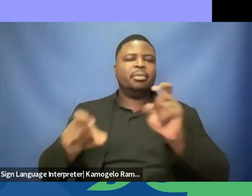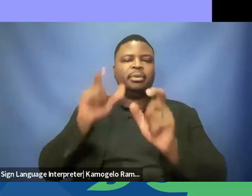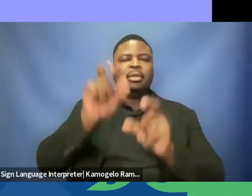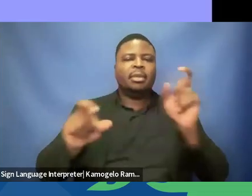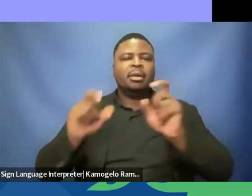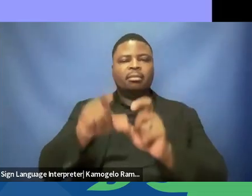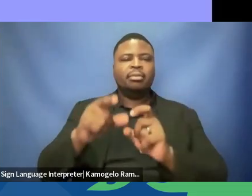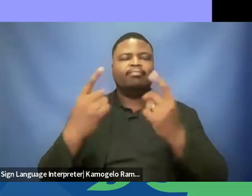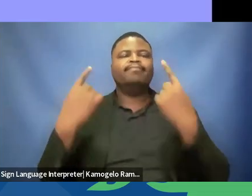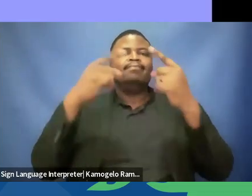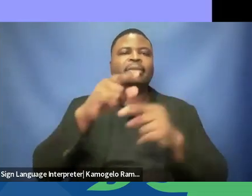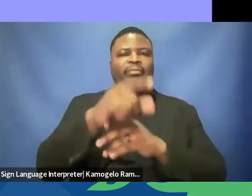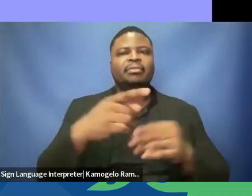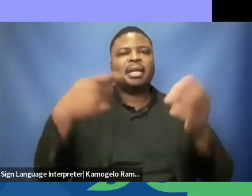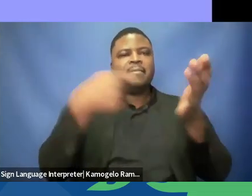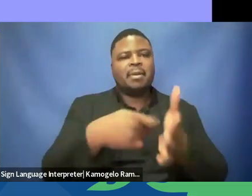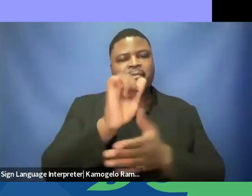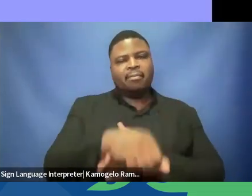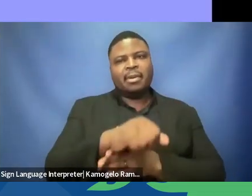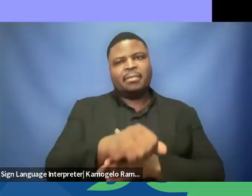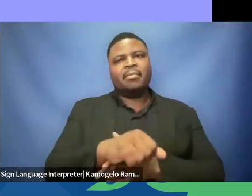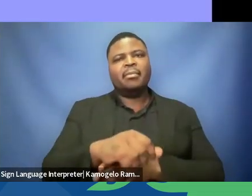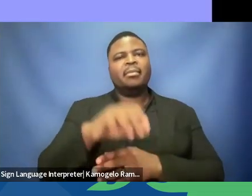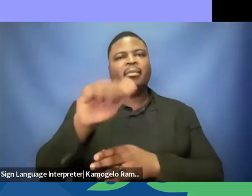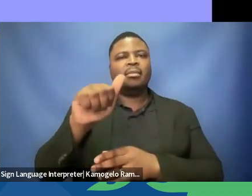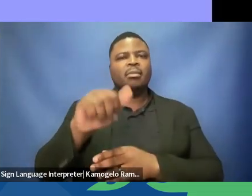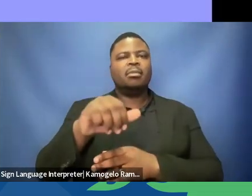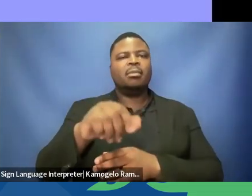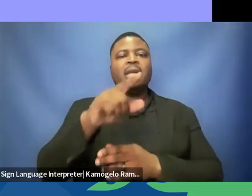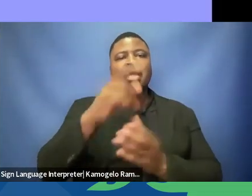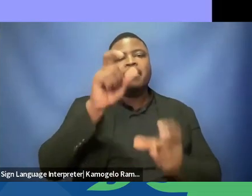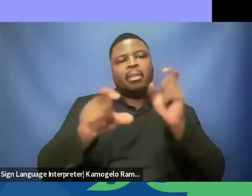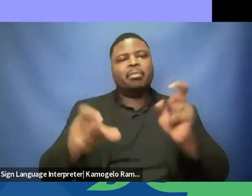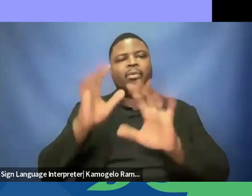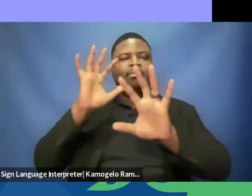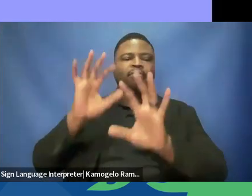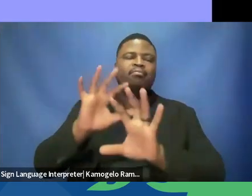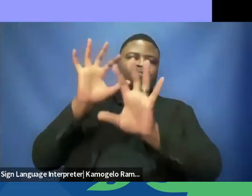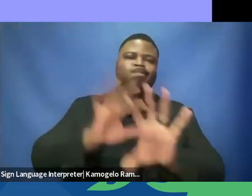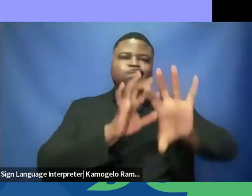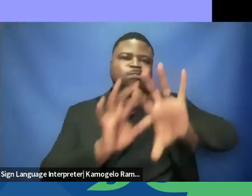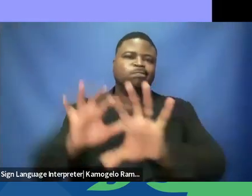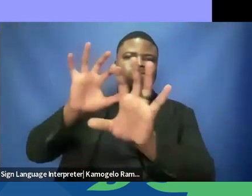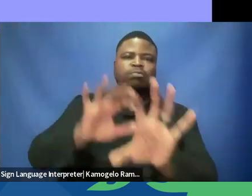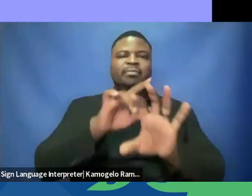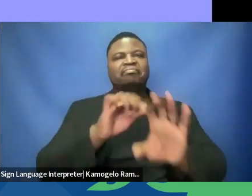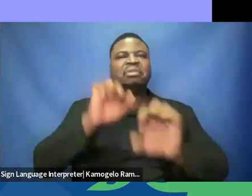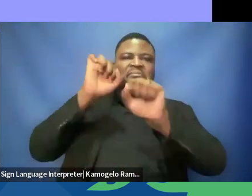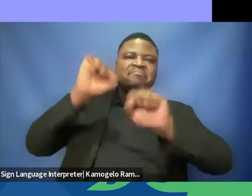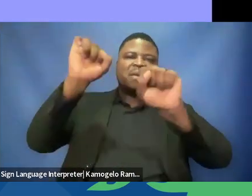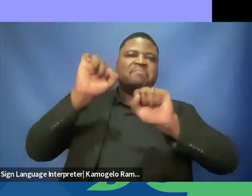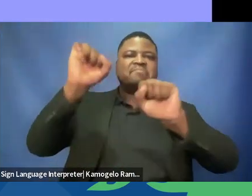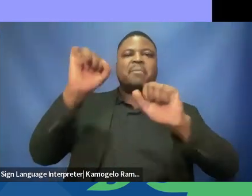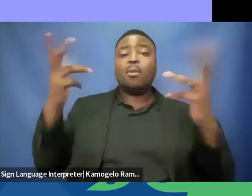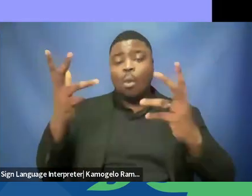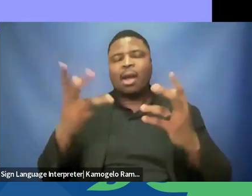It is produced in the county of Meru and Embu. So people went to court and they contested this.